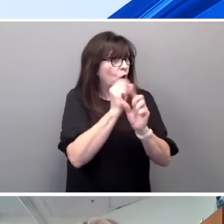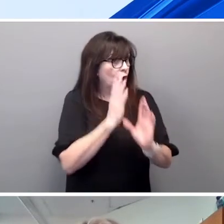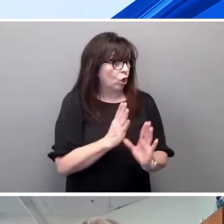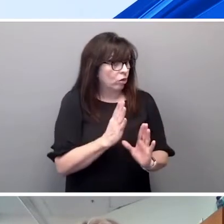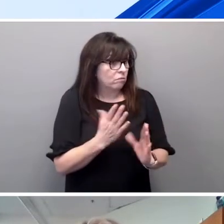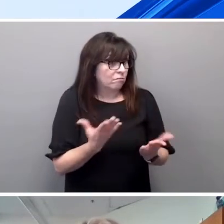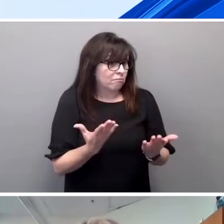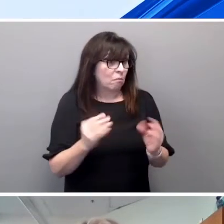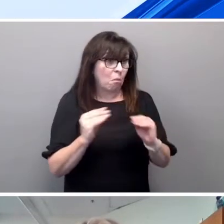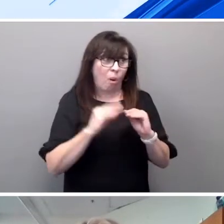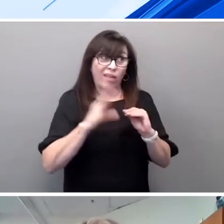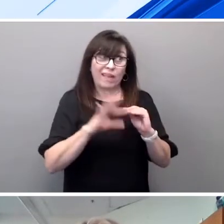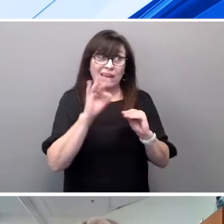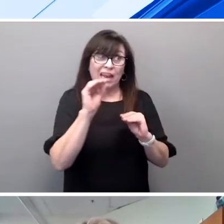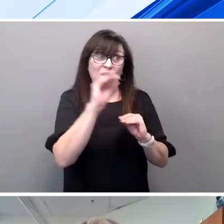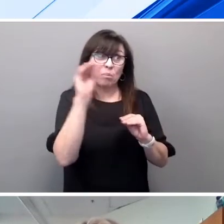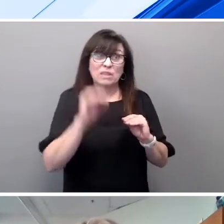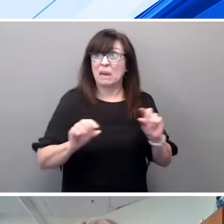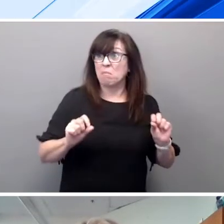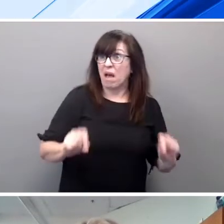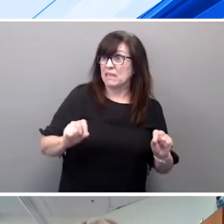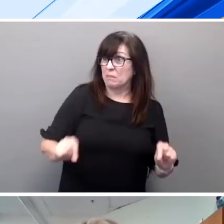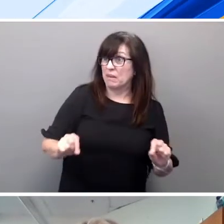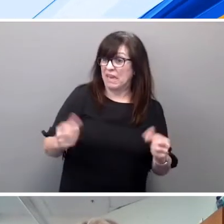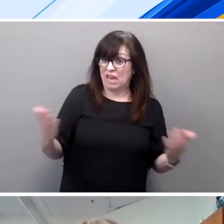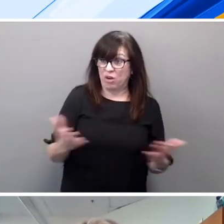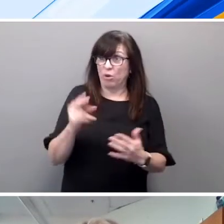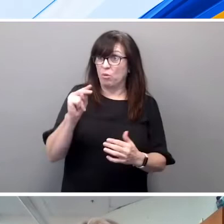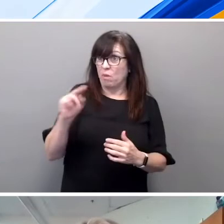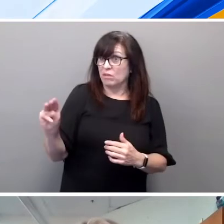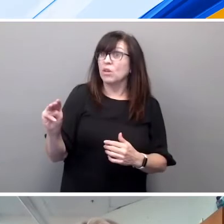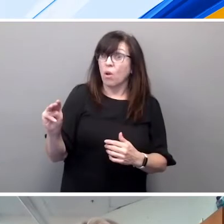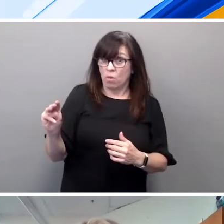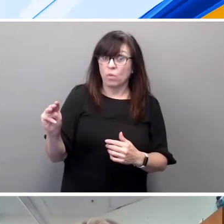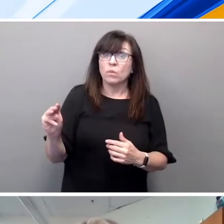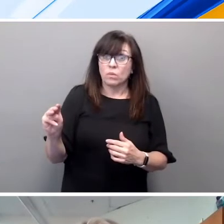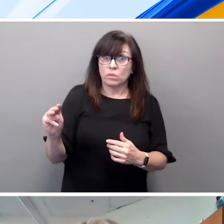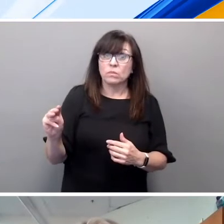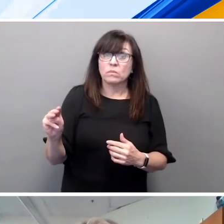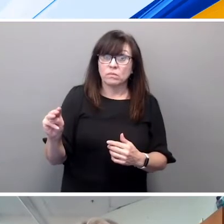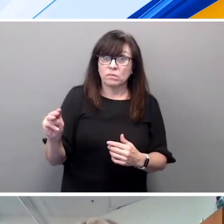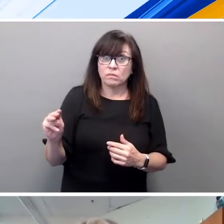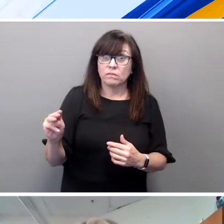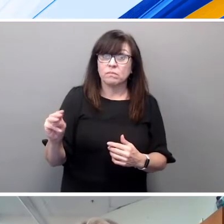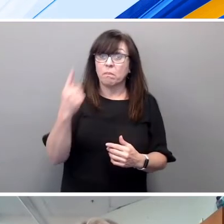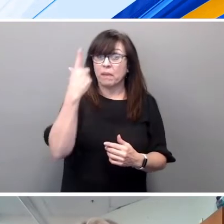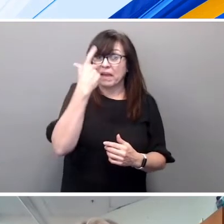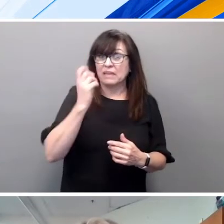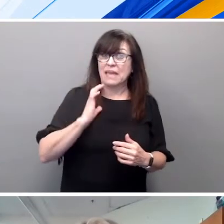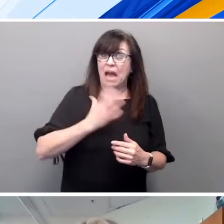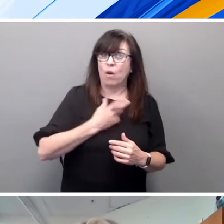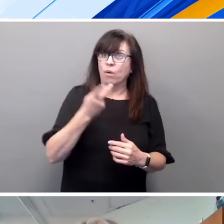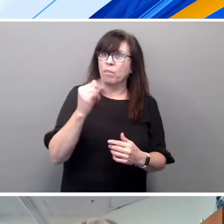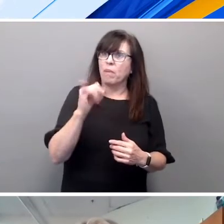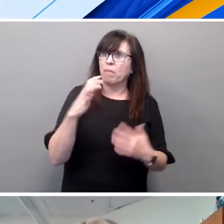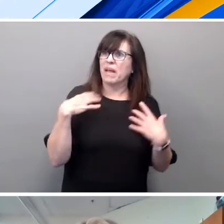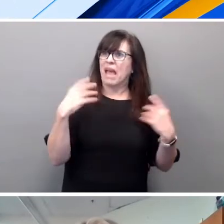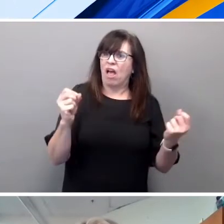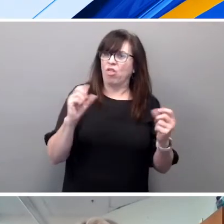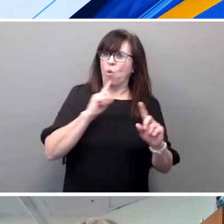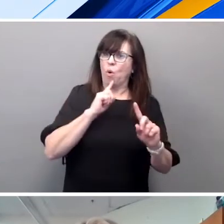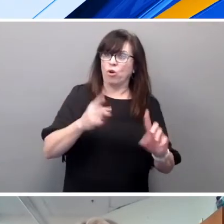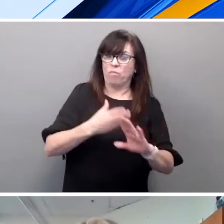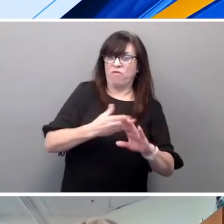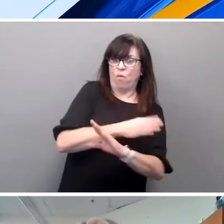than a 90% probability in New Mexico. And before the public health order was about a 76%